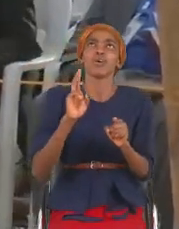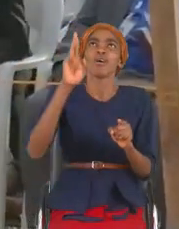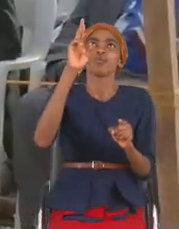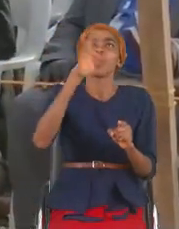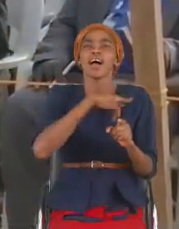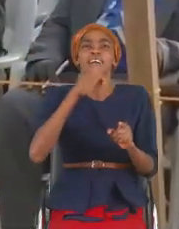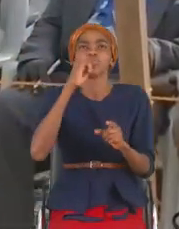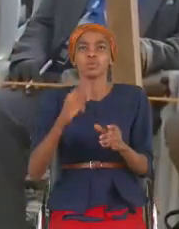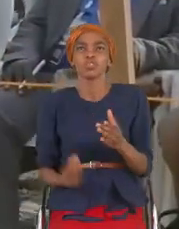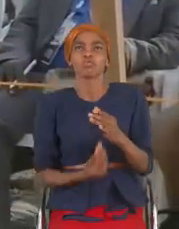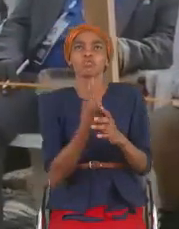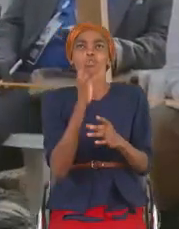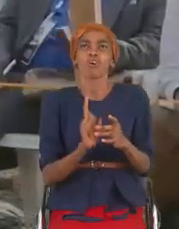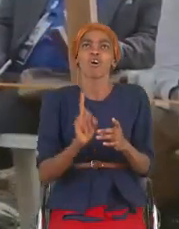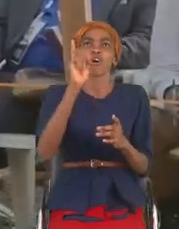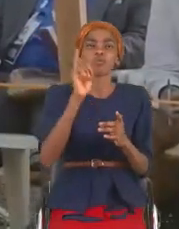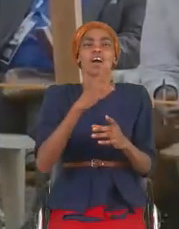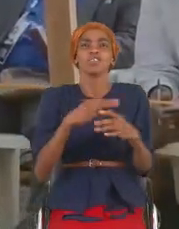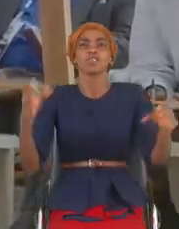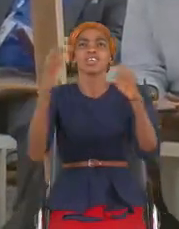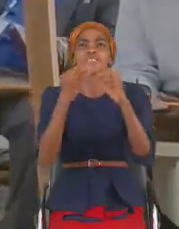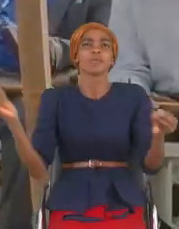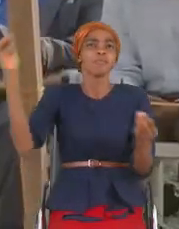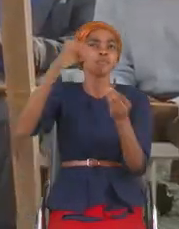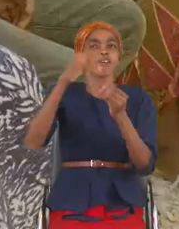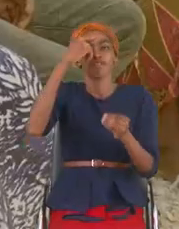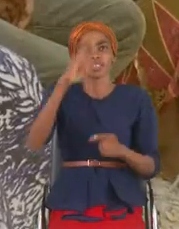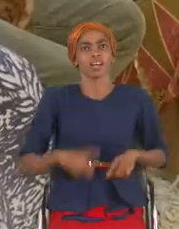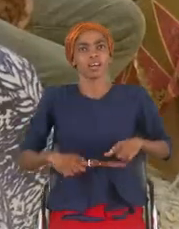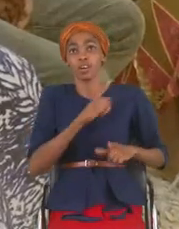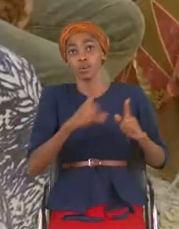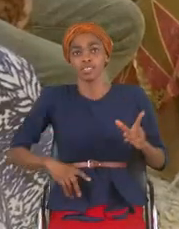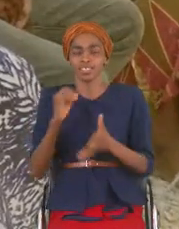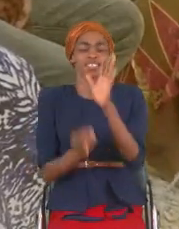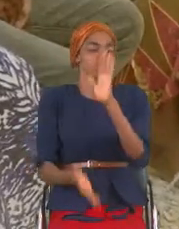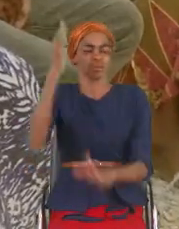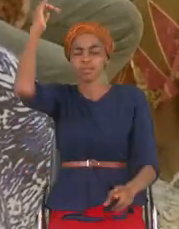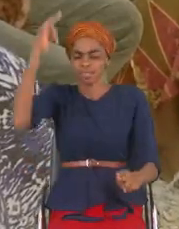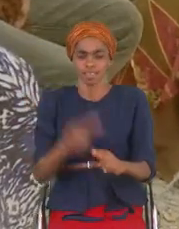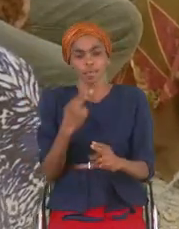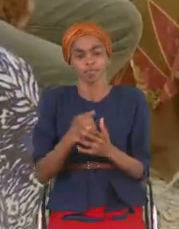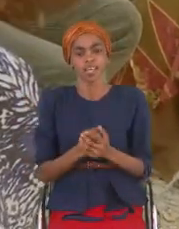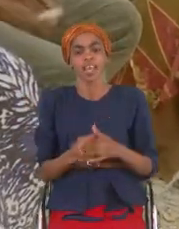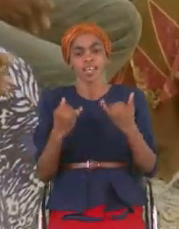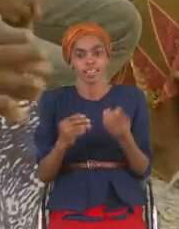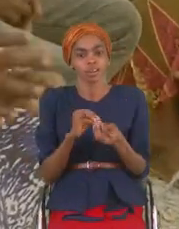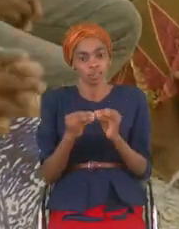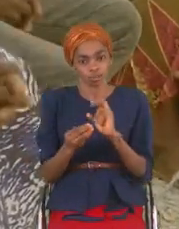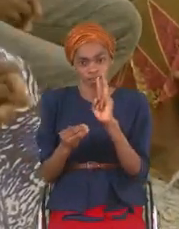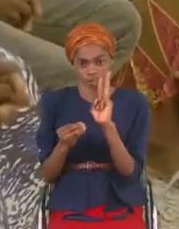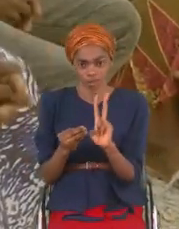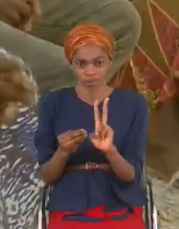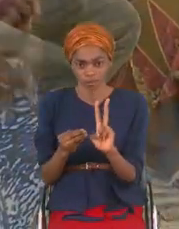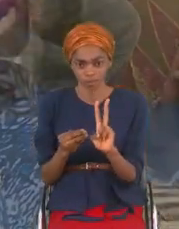will grow up. You will achieve more for the Lord in Jesus' name. Now, number two. Number